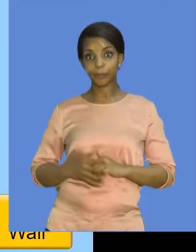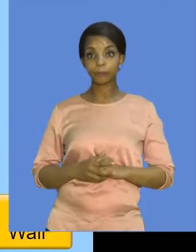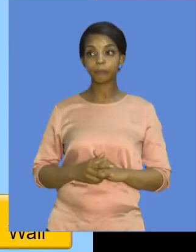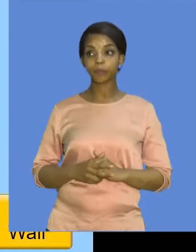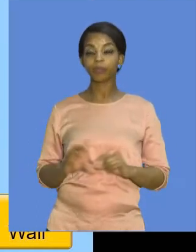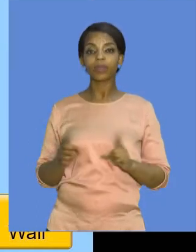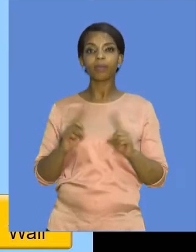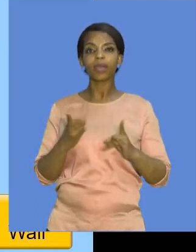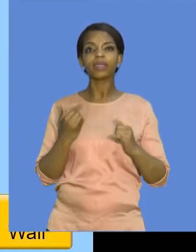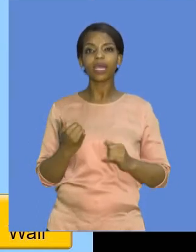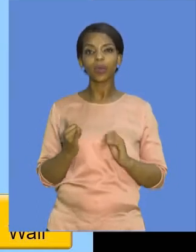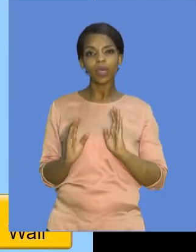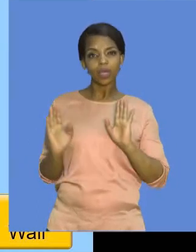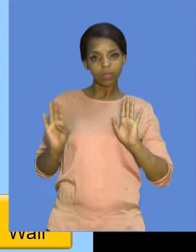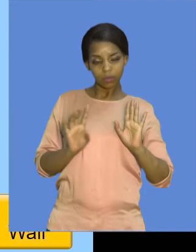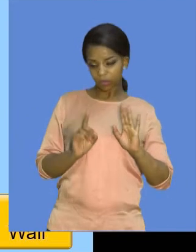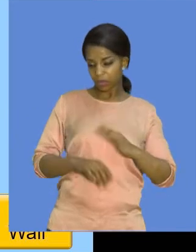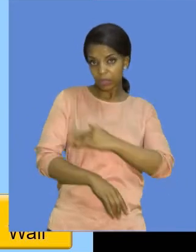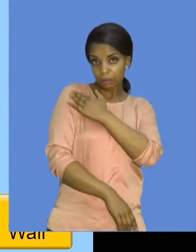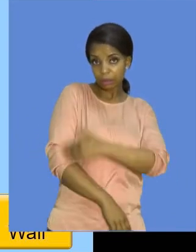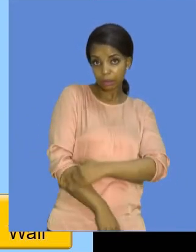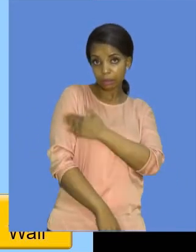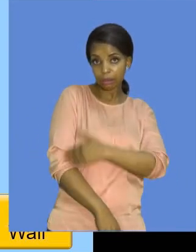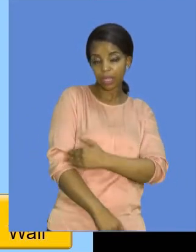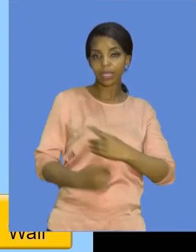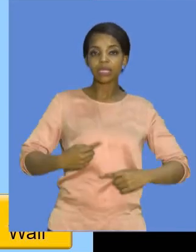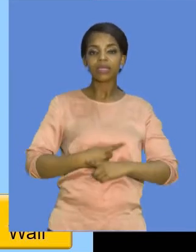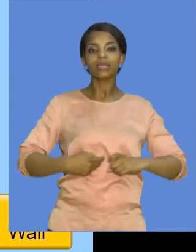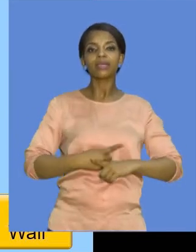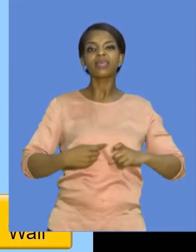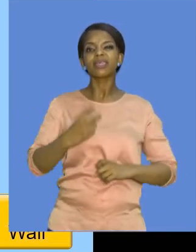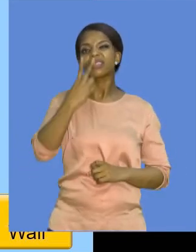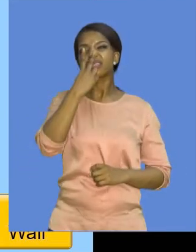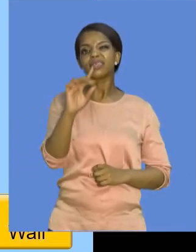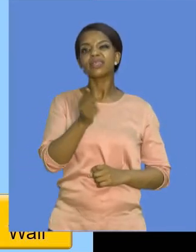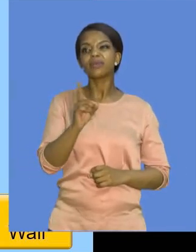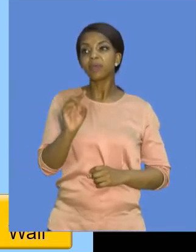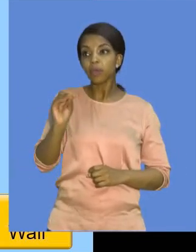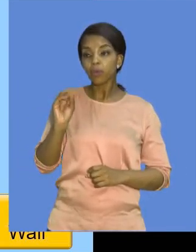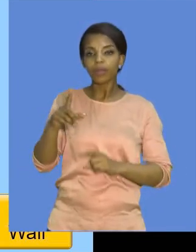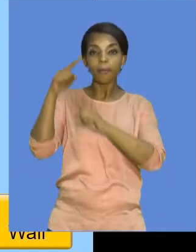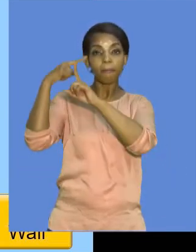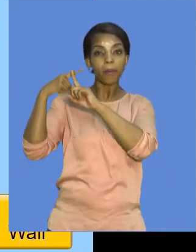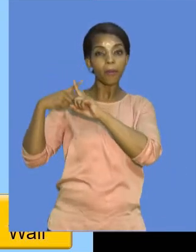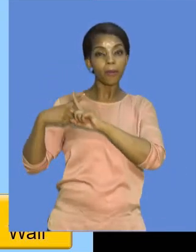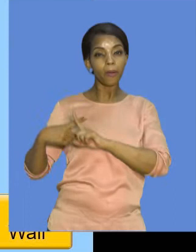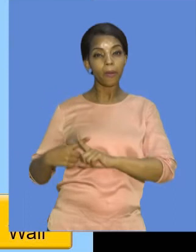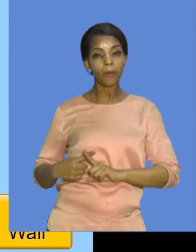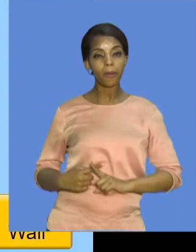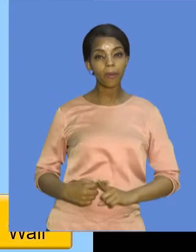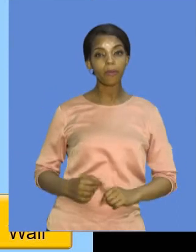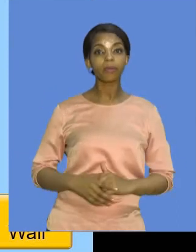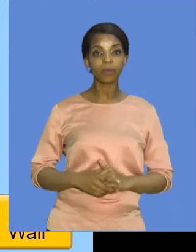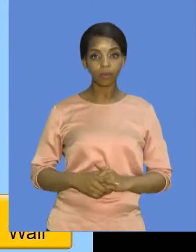see that there is a cloud of, positive charges. Now, yes, charge, if they come into contact, the